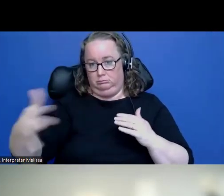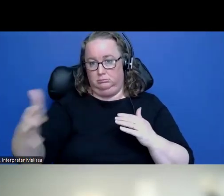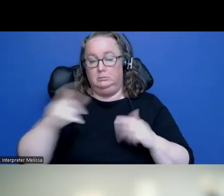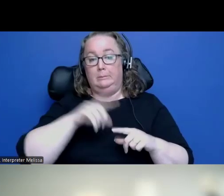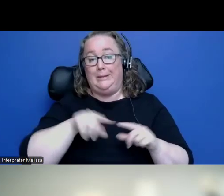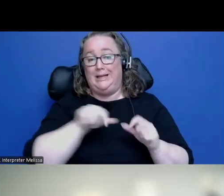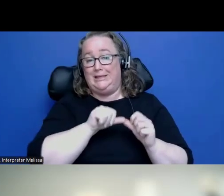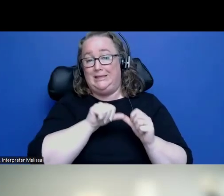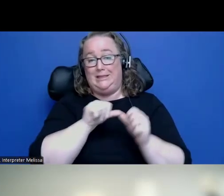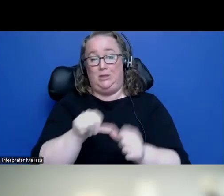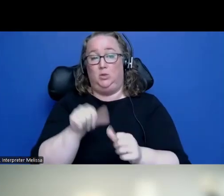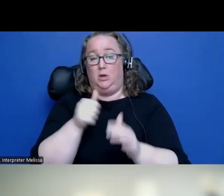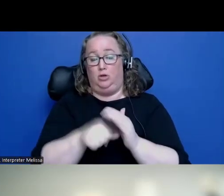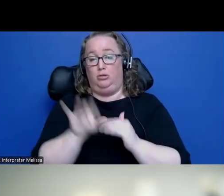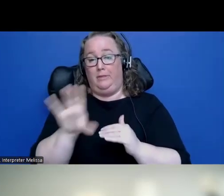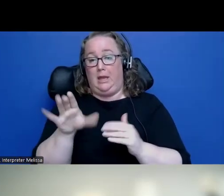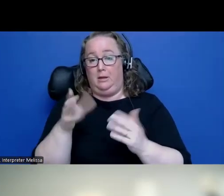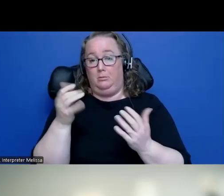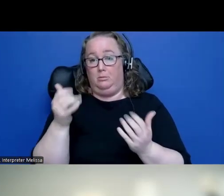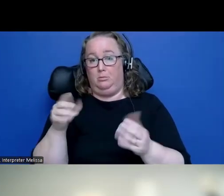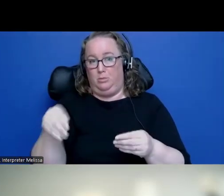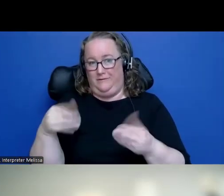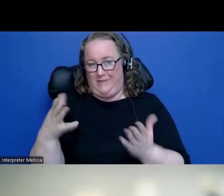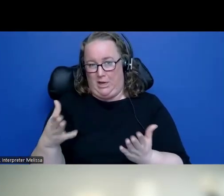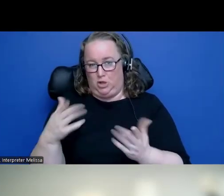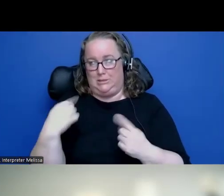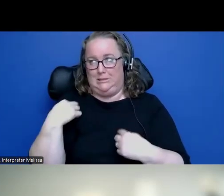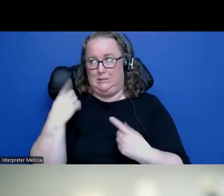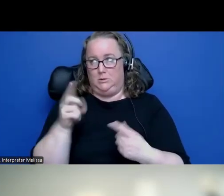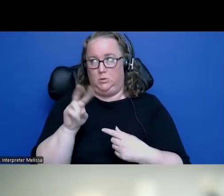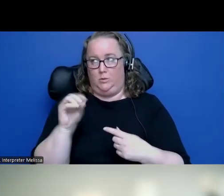this provider since 2017.